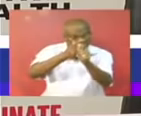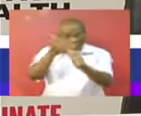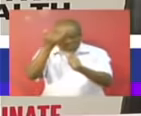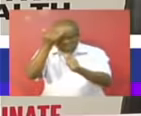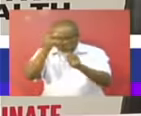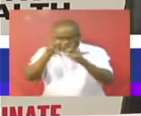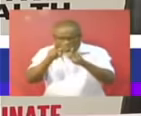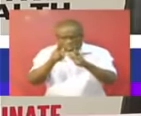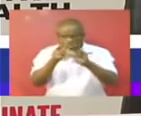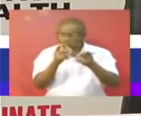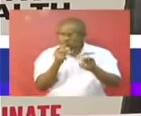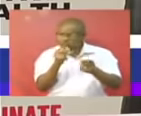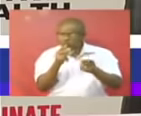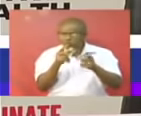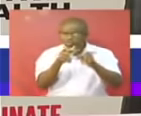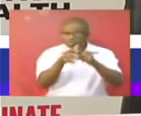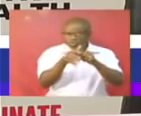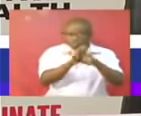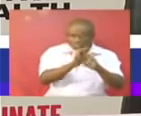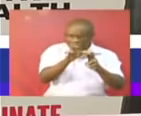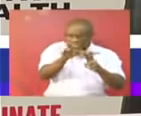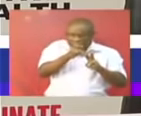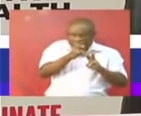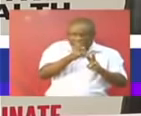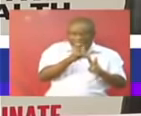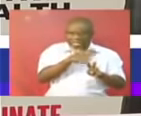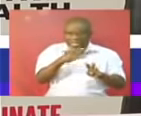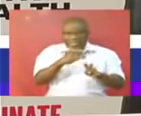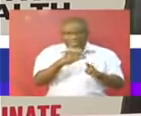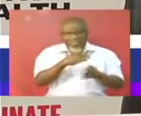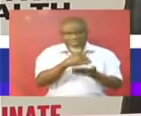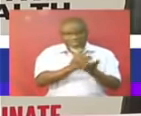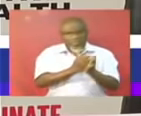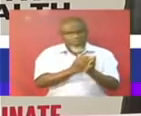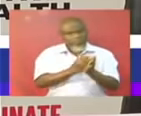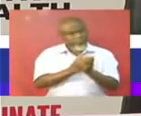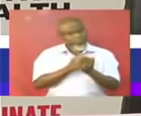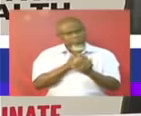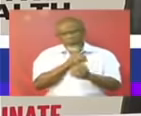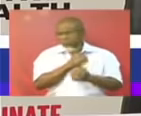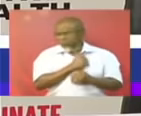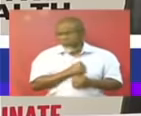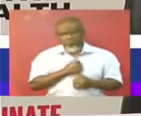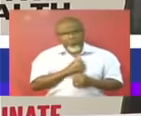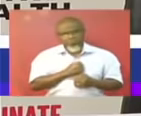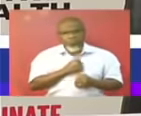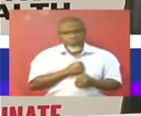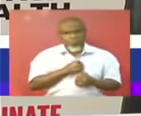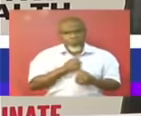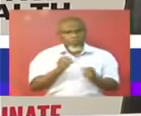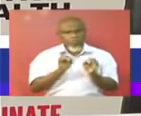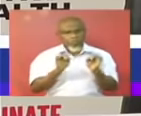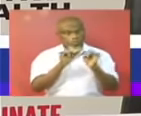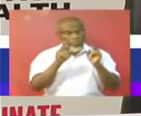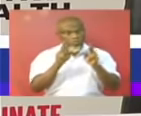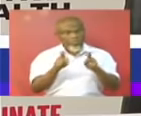COVID-19 infection, and unfortunately, some of us sadly know persons who have succumbed to COVID-19